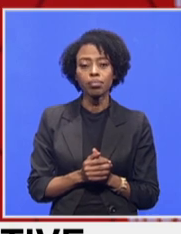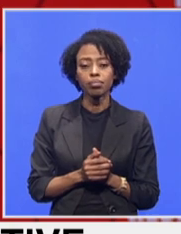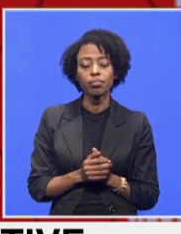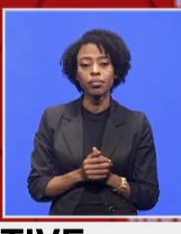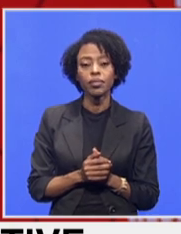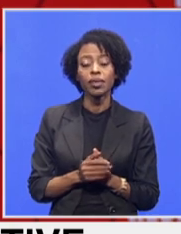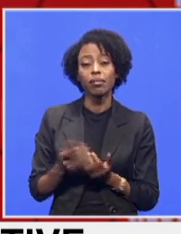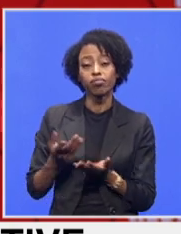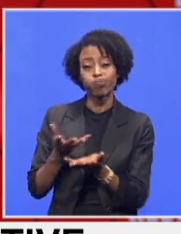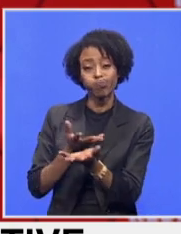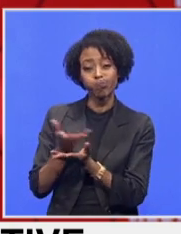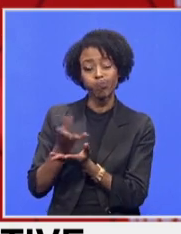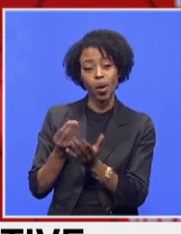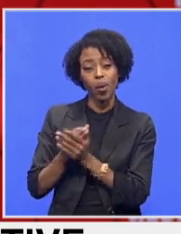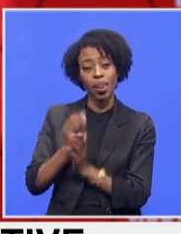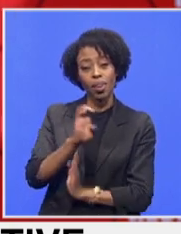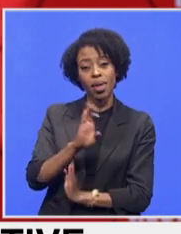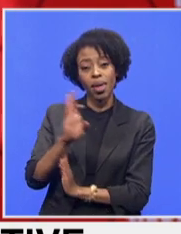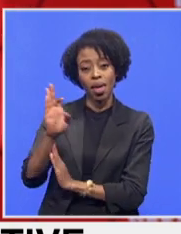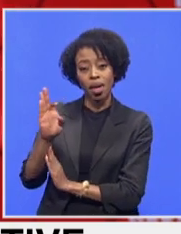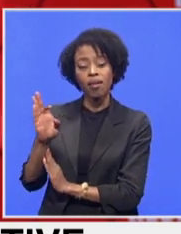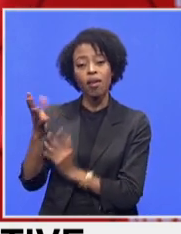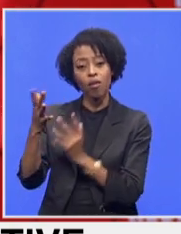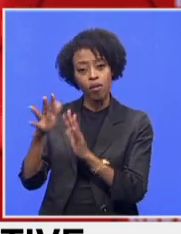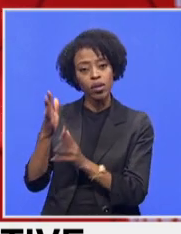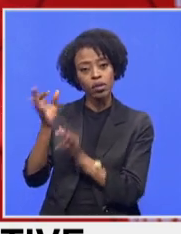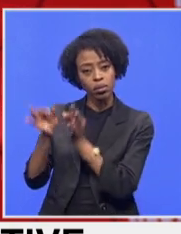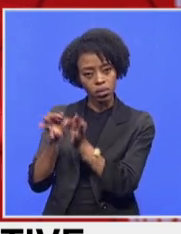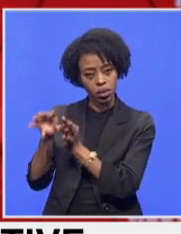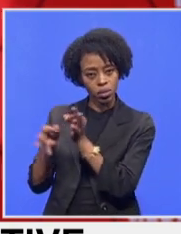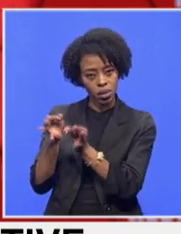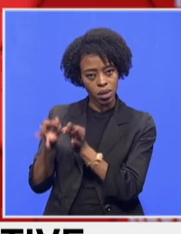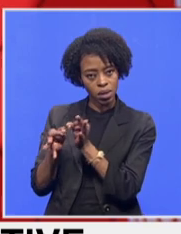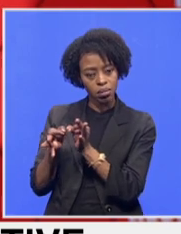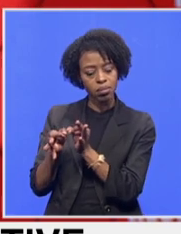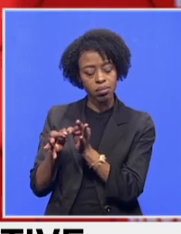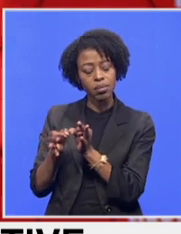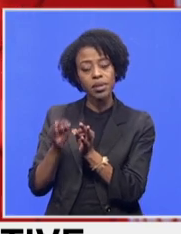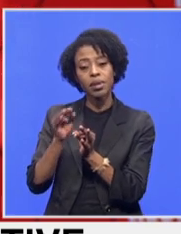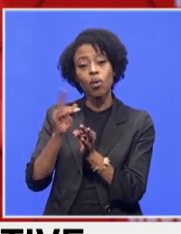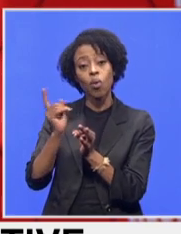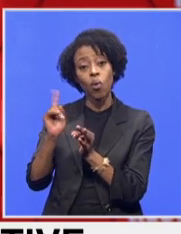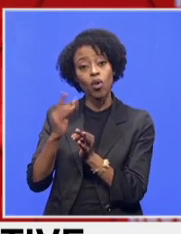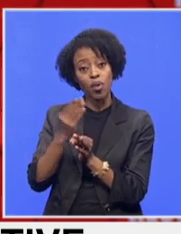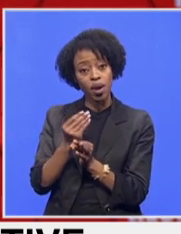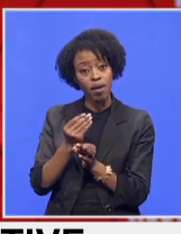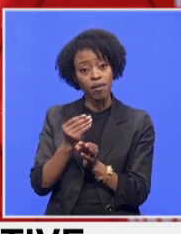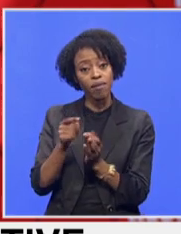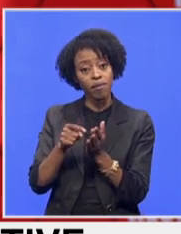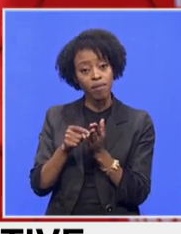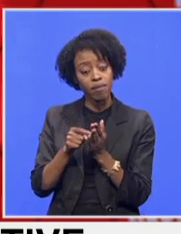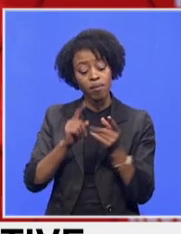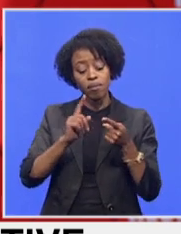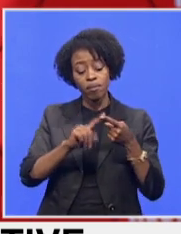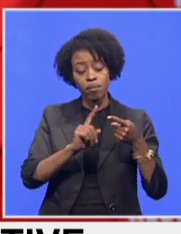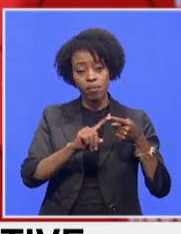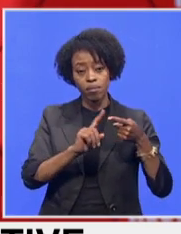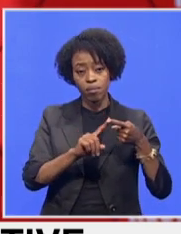the discussion with the leadership of the EFF. And these include, one,